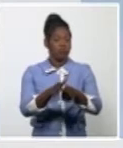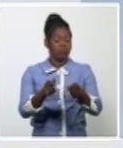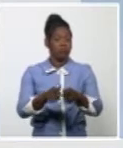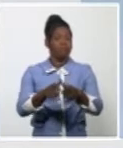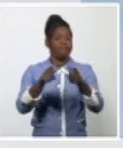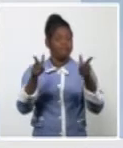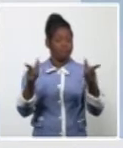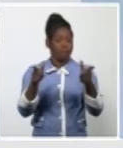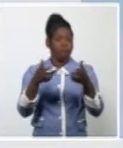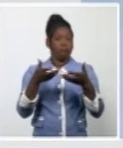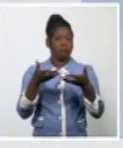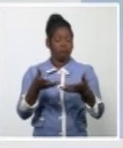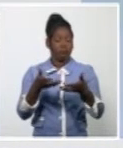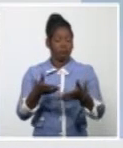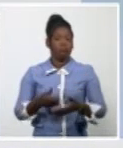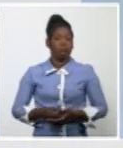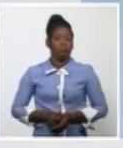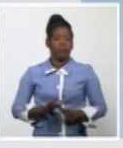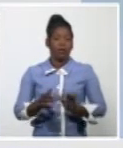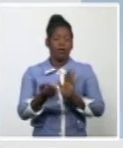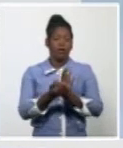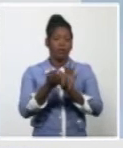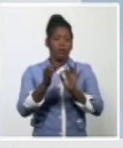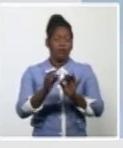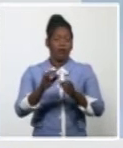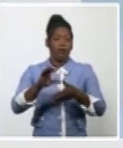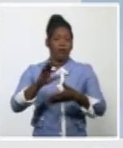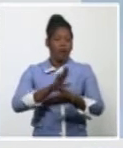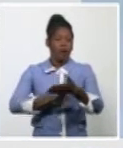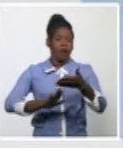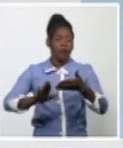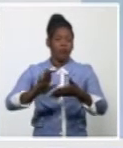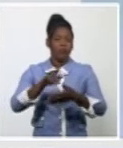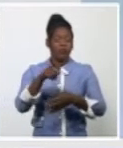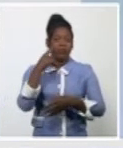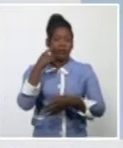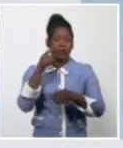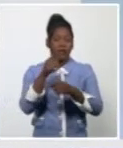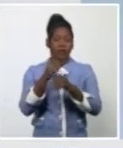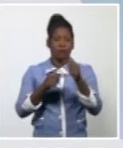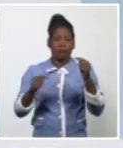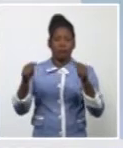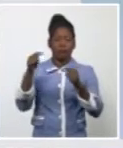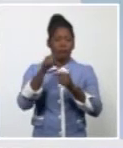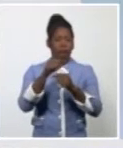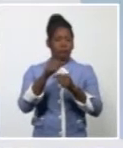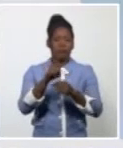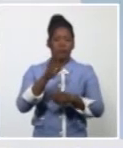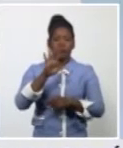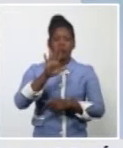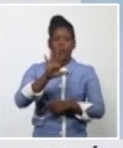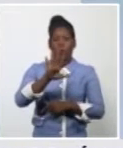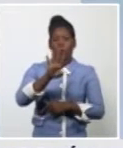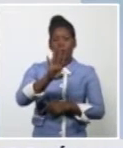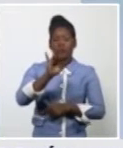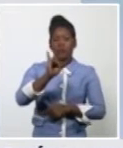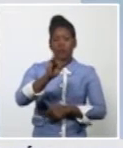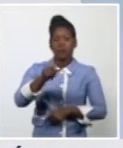problem. The cases confirmed in the region already accounts for 46.5% of all cases in the